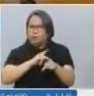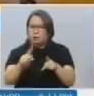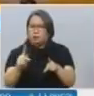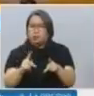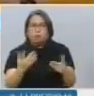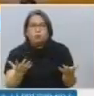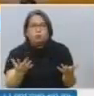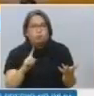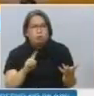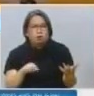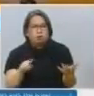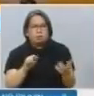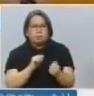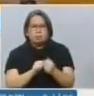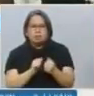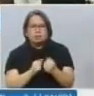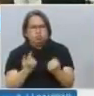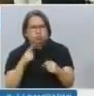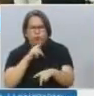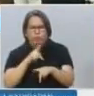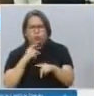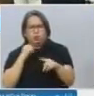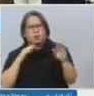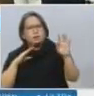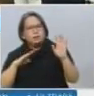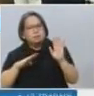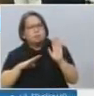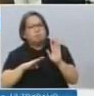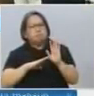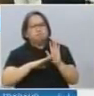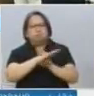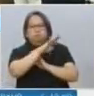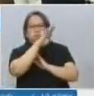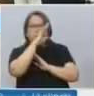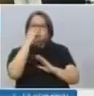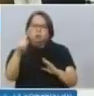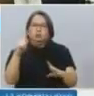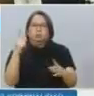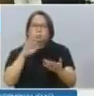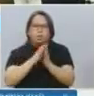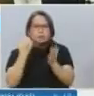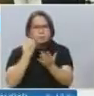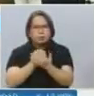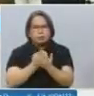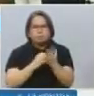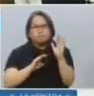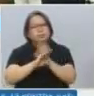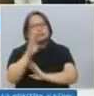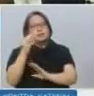you have a country poised to soar and take this place among the world's economic and financial